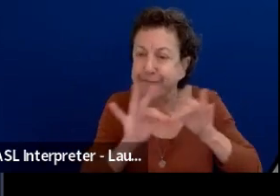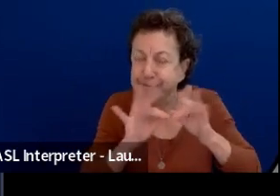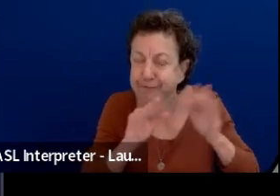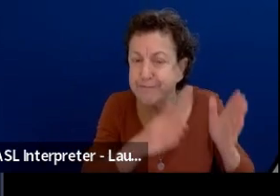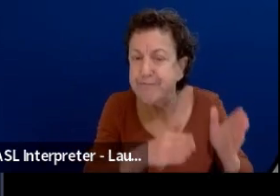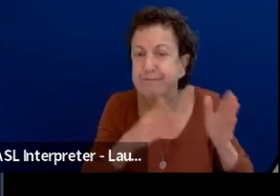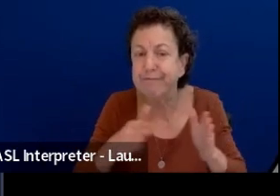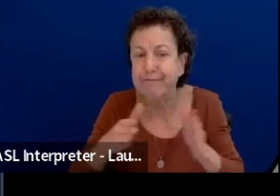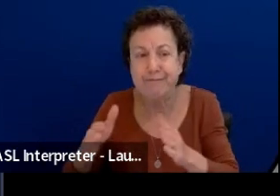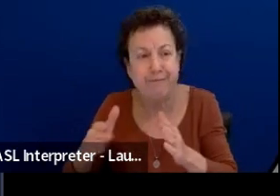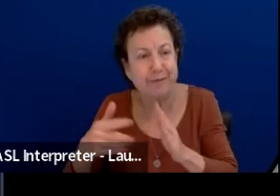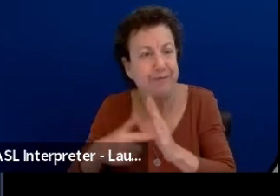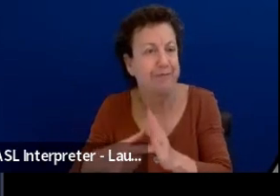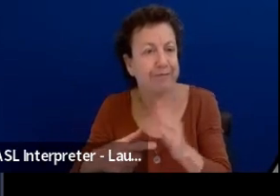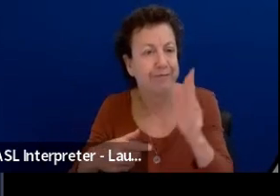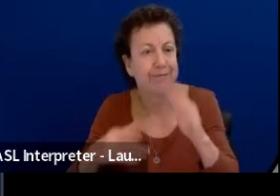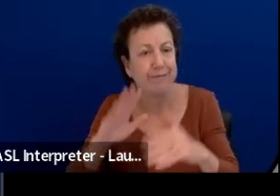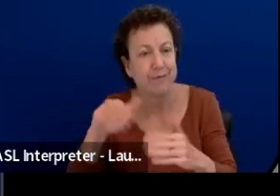and